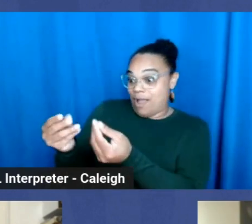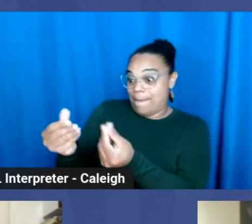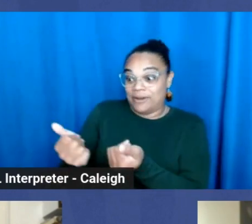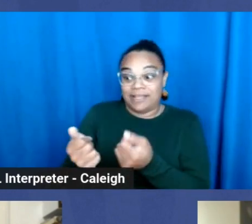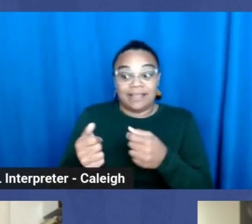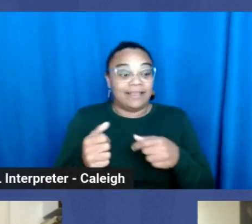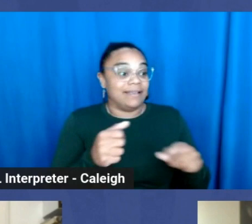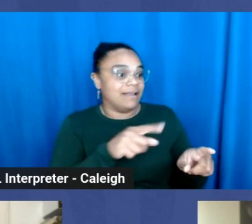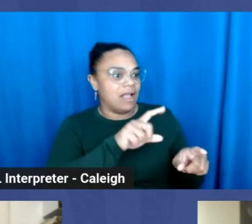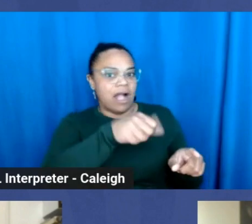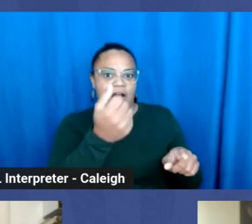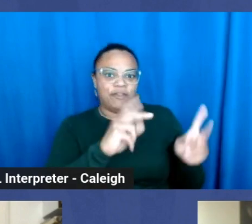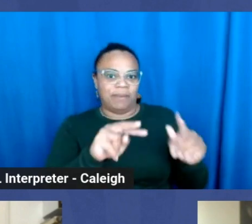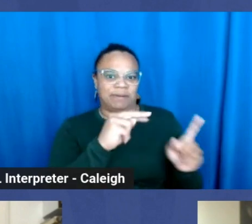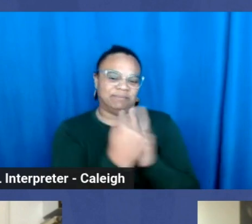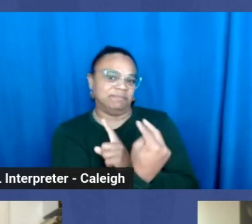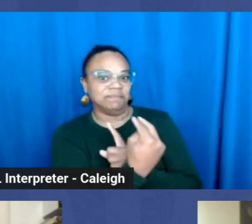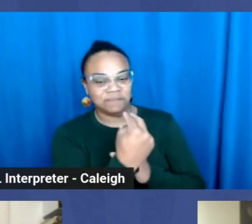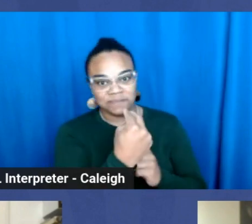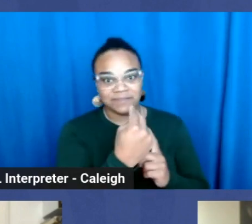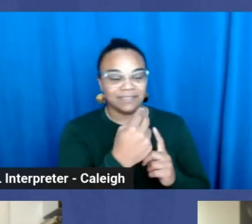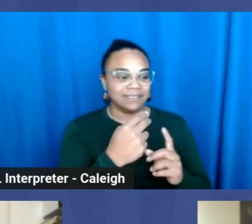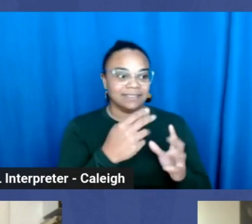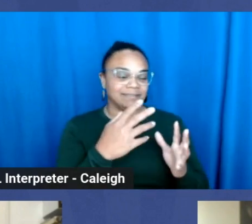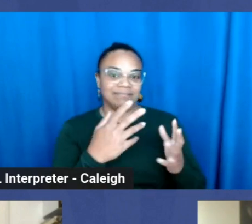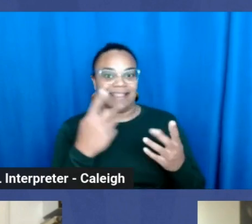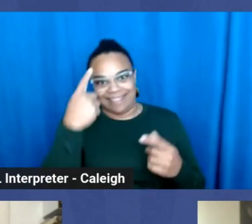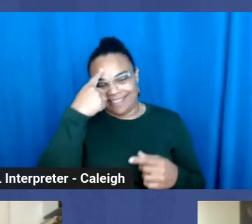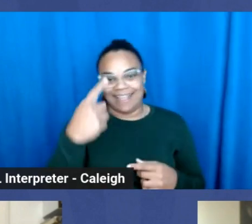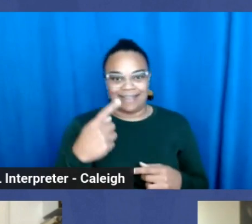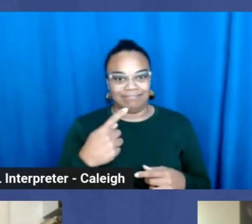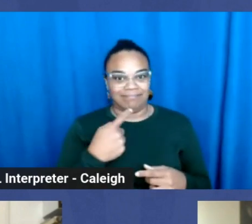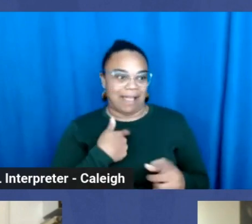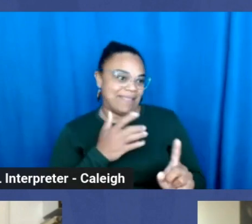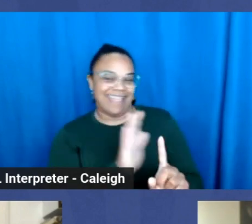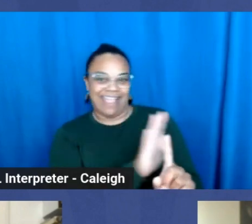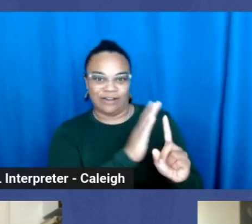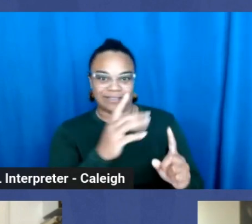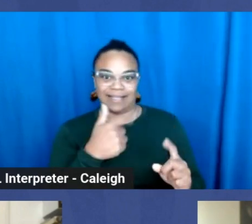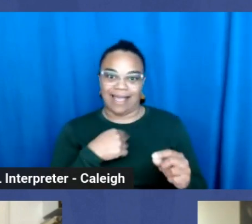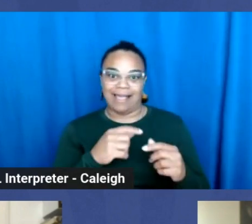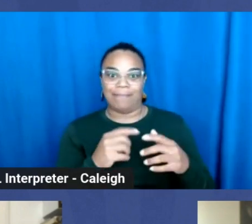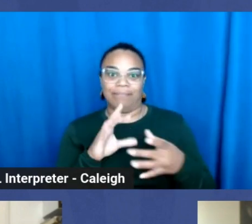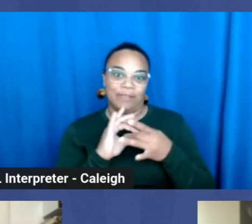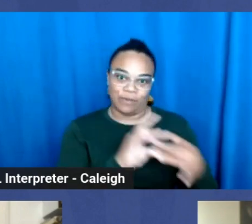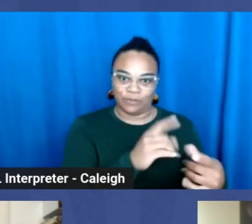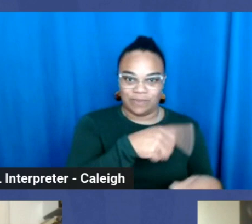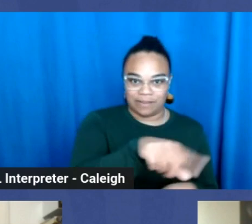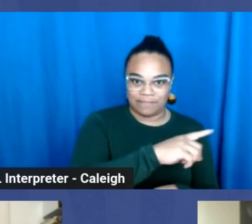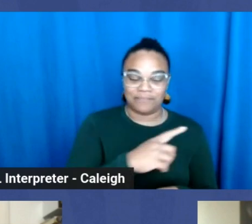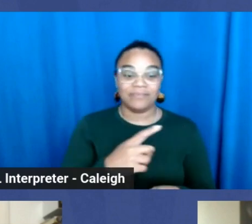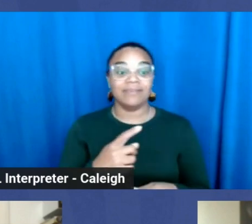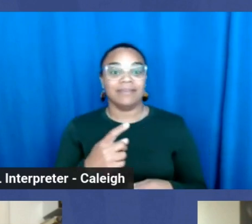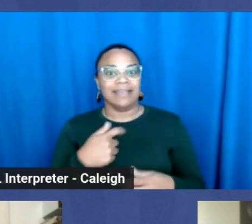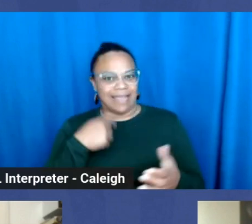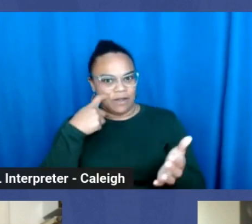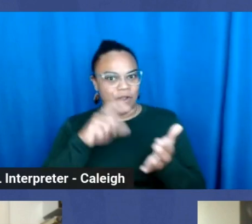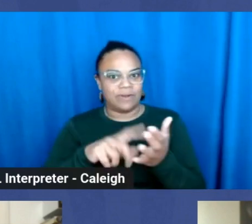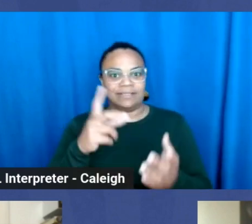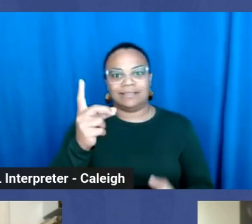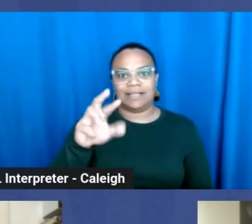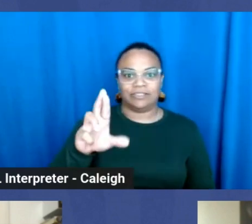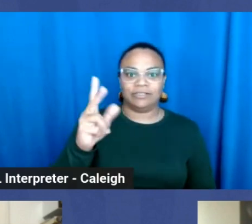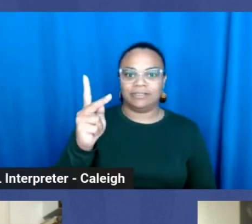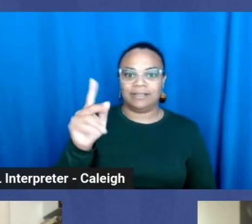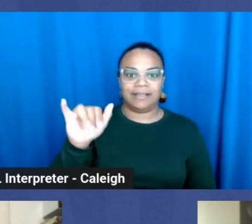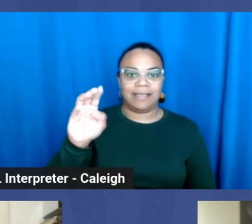the problem. So I think that while we had very different experiences, Dr. Kimberly, one of the things that I found in both of our stories that were parallels is,